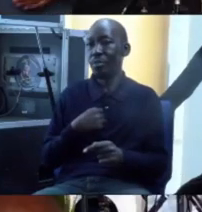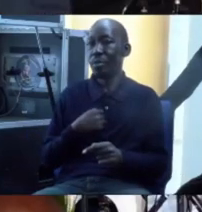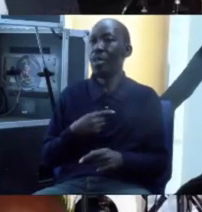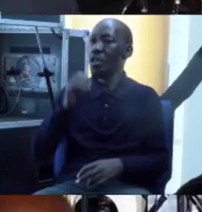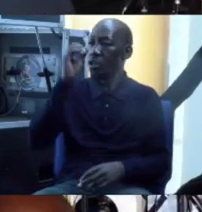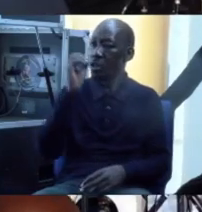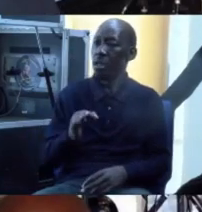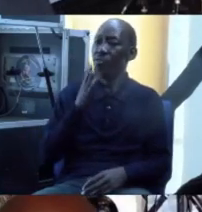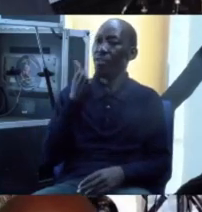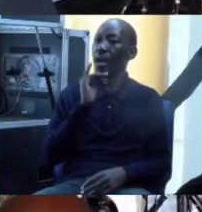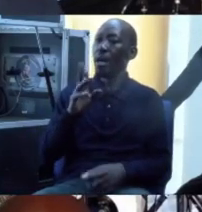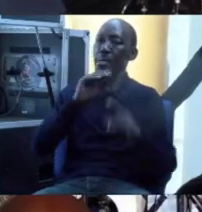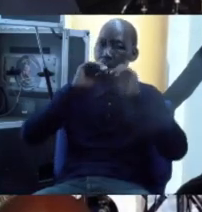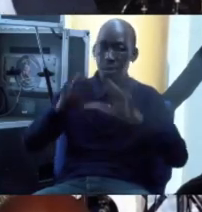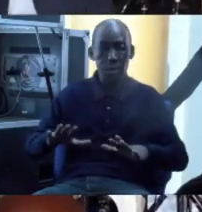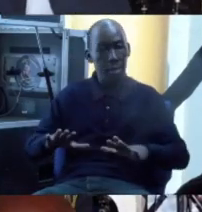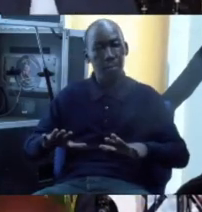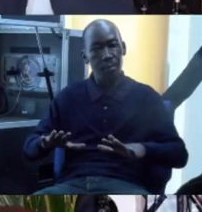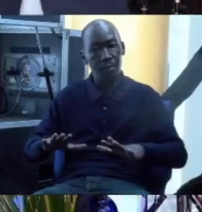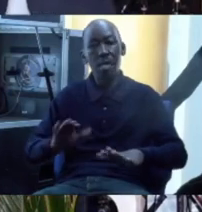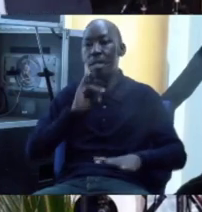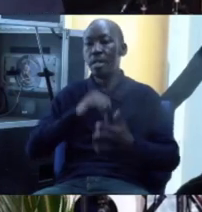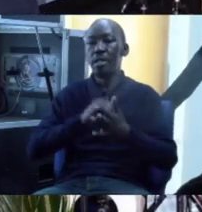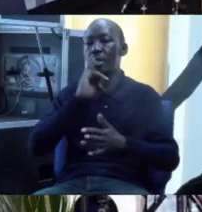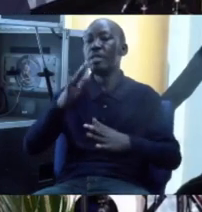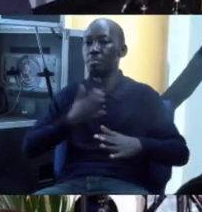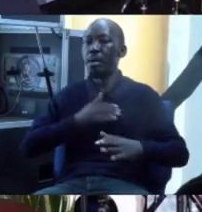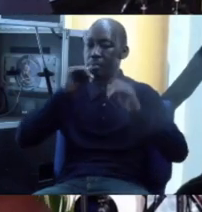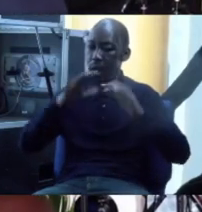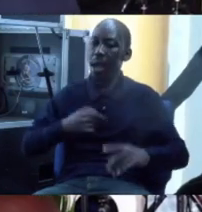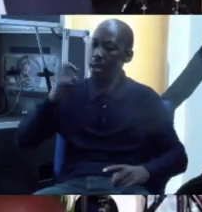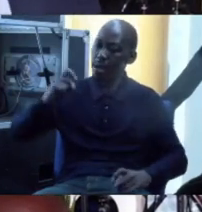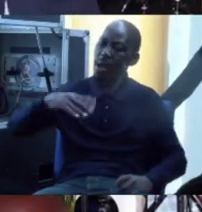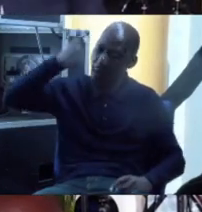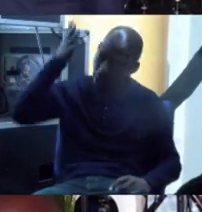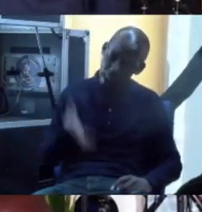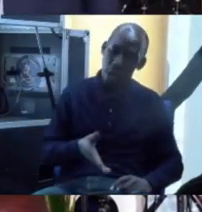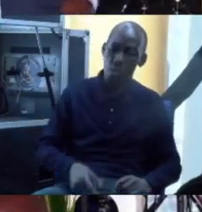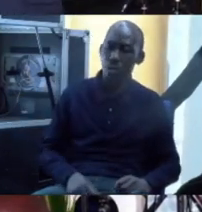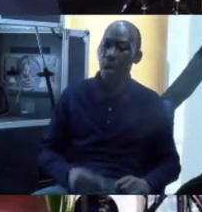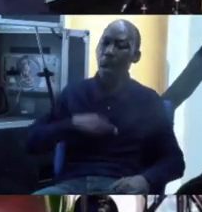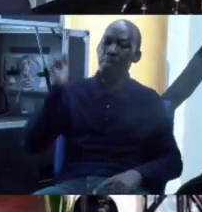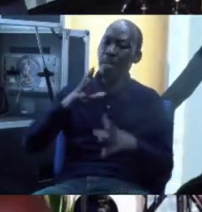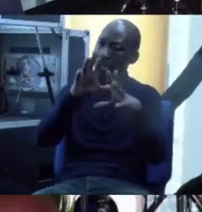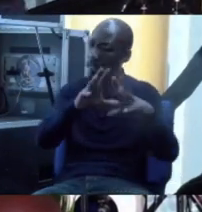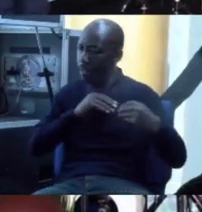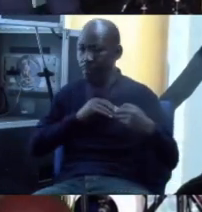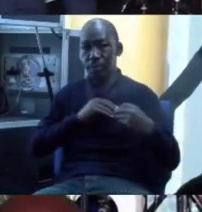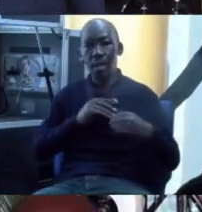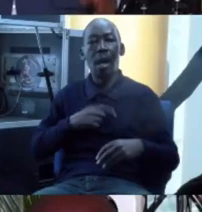kama kuna baraka. Kama kunayo baraka. Ni yangu. Ambayo ni yangu. Naitaka. Naitaka. Nitaipokea.